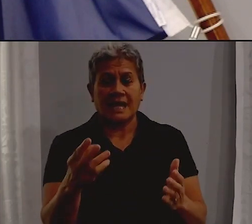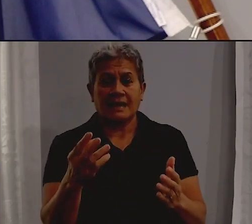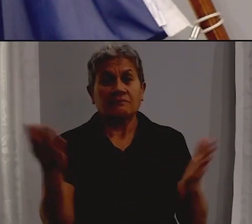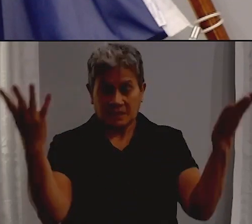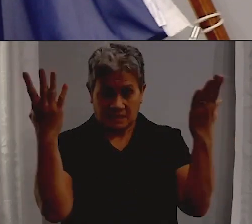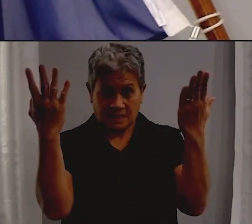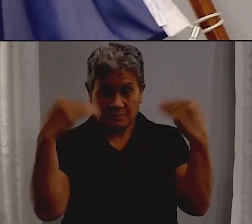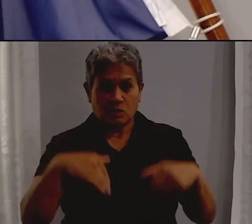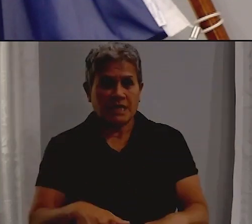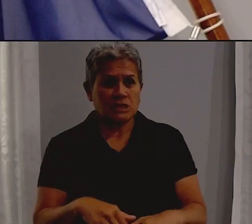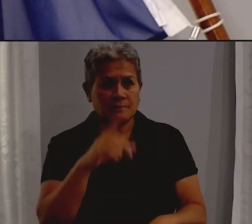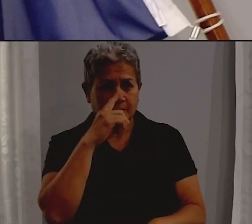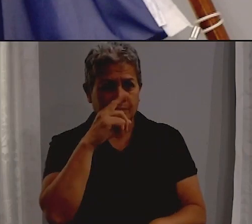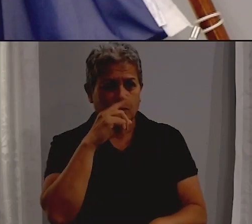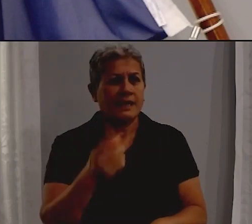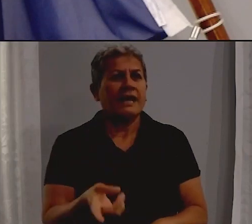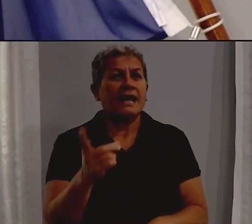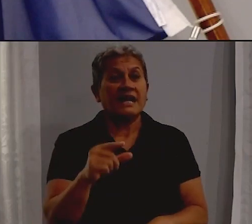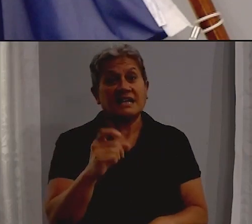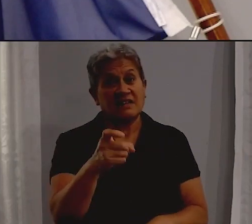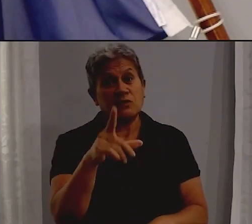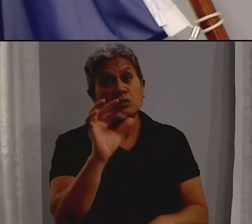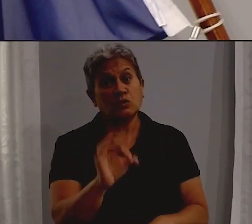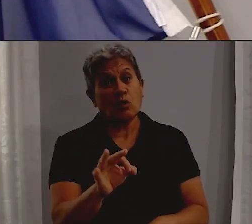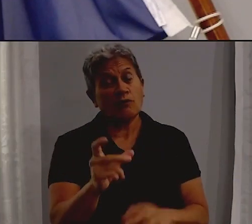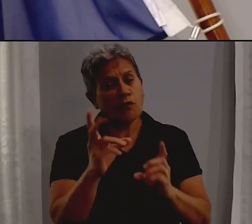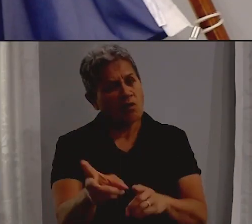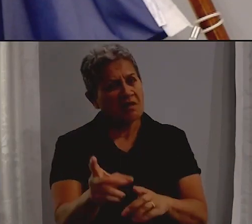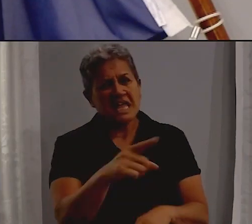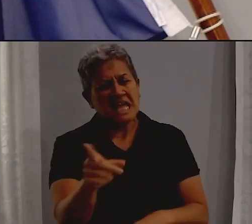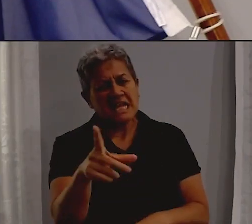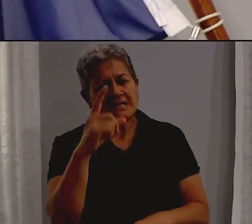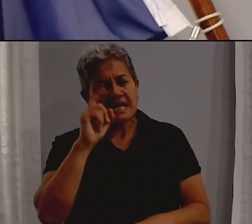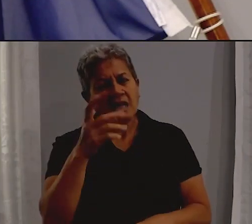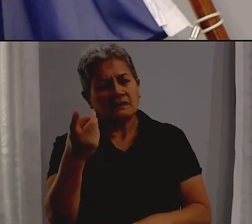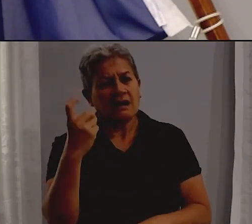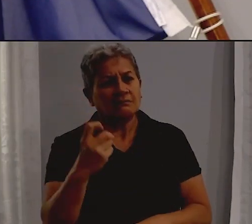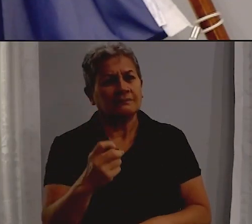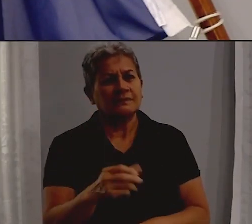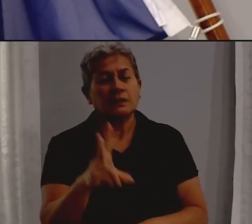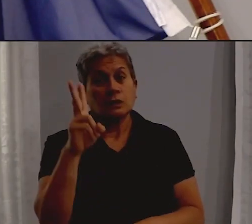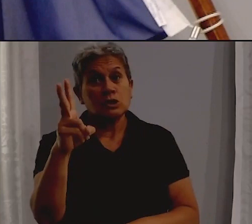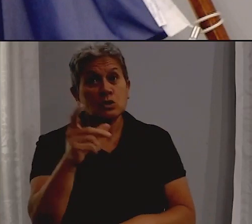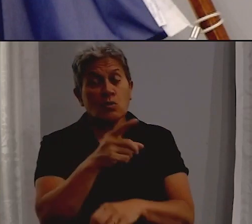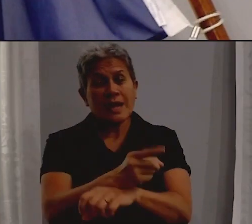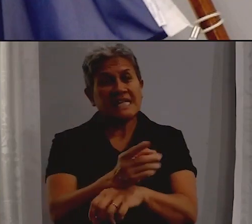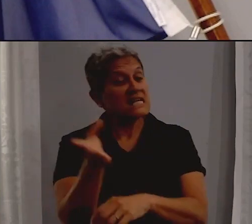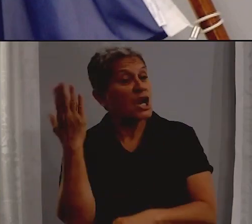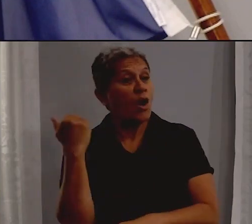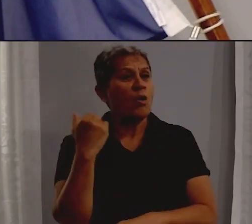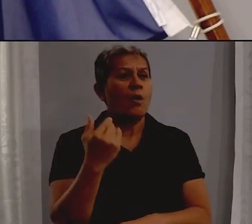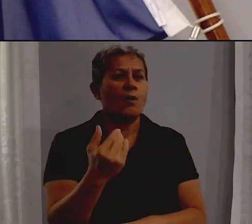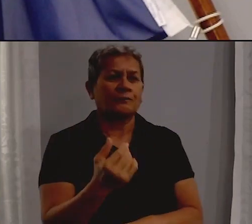in travellers being denied entry to the country at the border. 2 weeks ago, our nation reached a